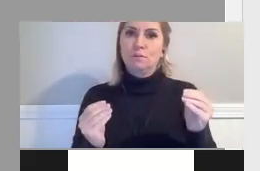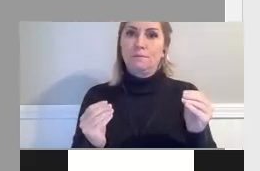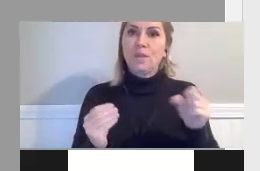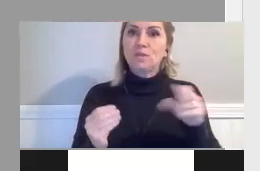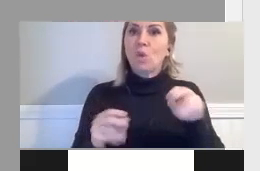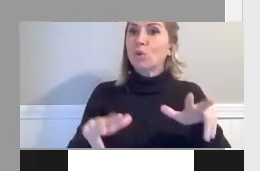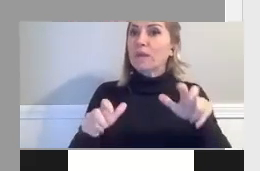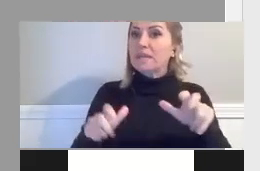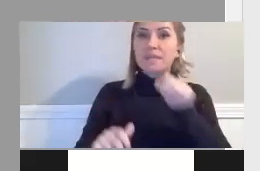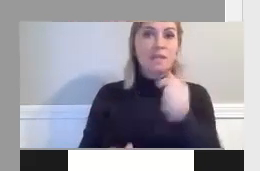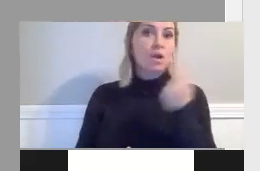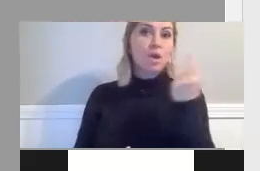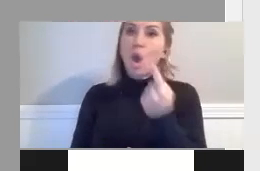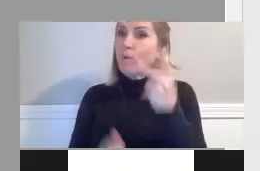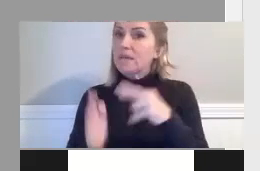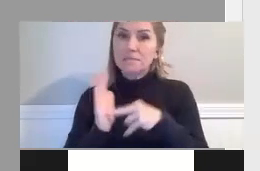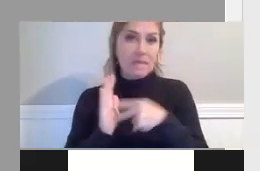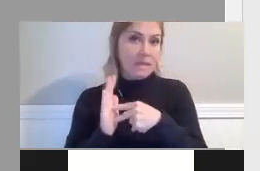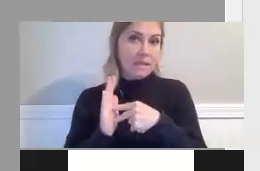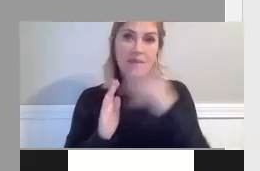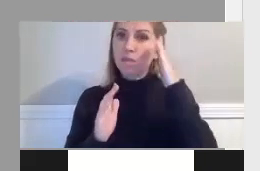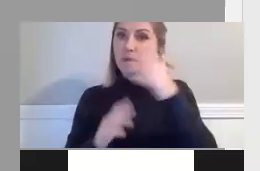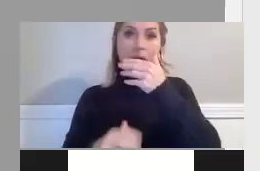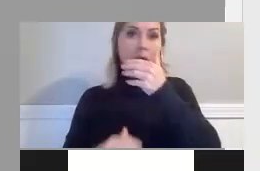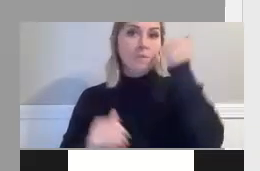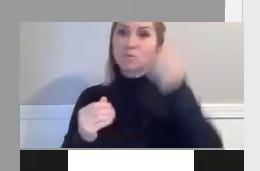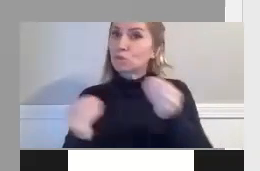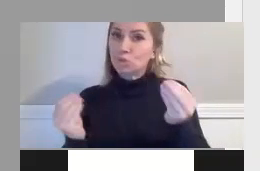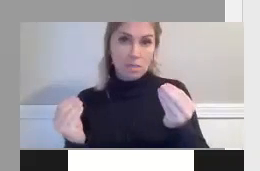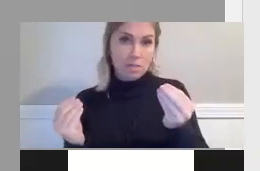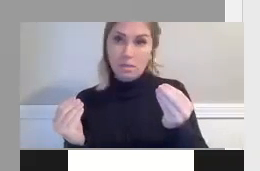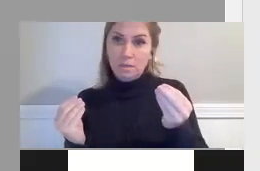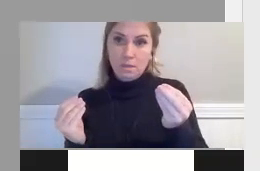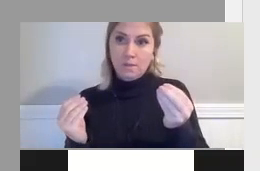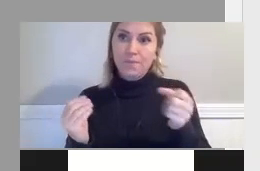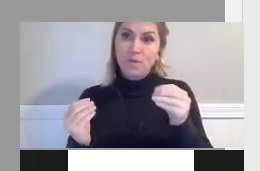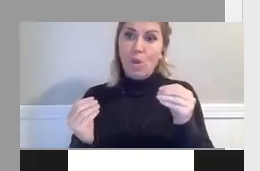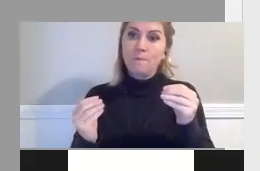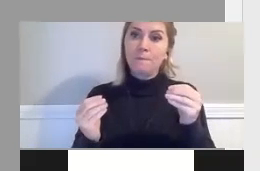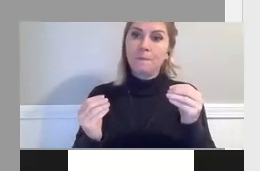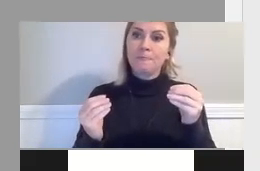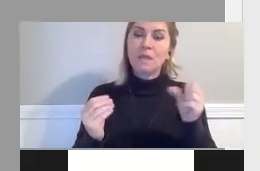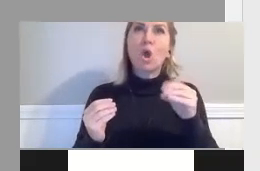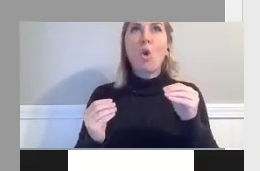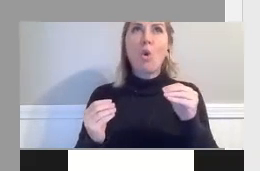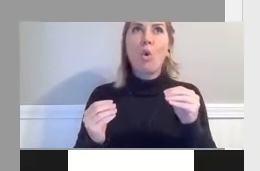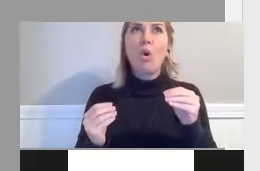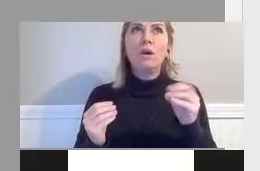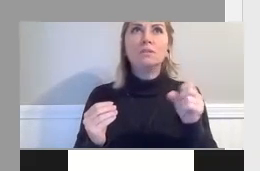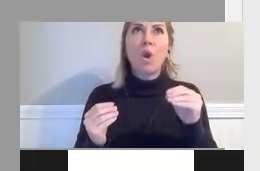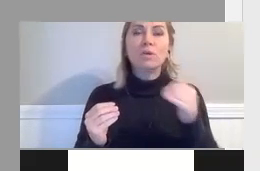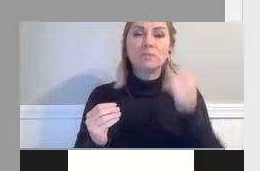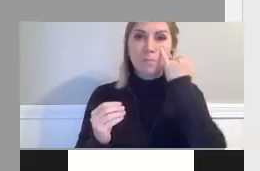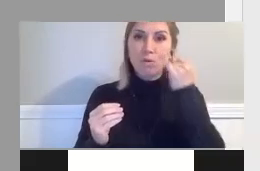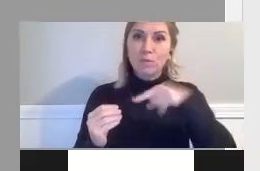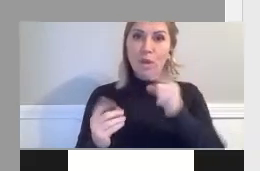greedy does not always mean that you are going to get an optimal solution. You will get a solution. Let's play tic-tac. So let's say that we are playing